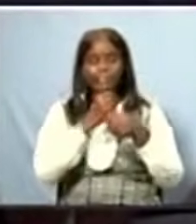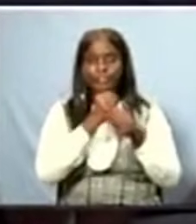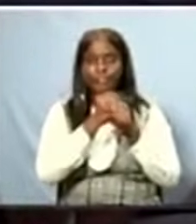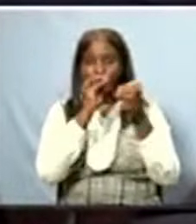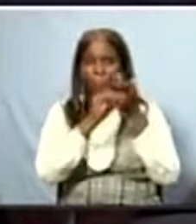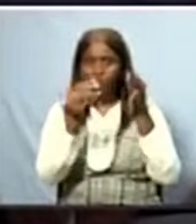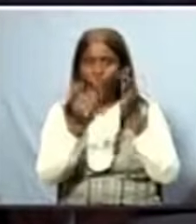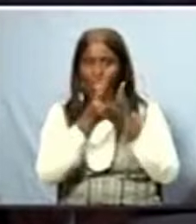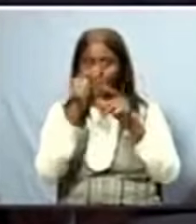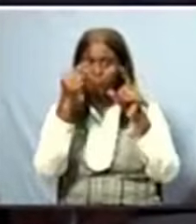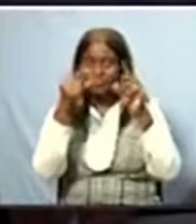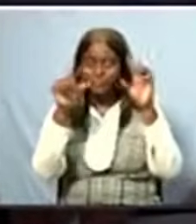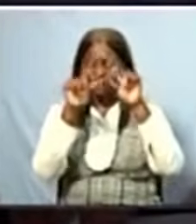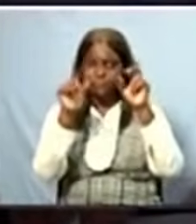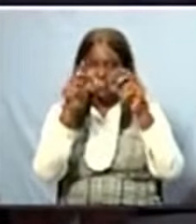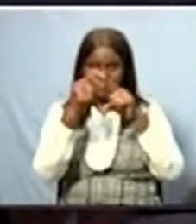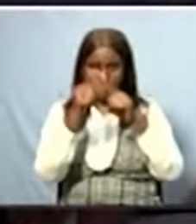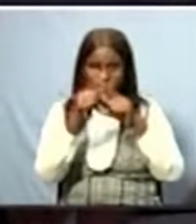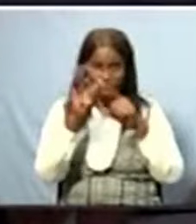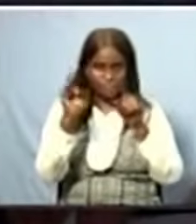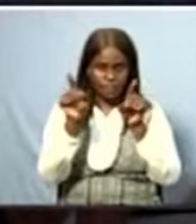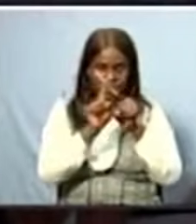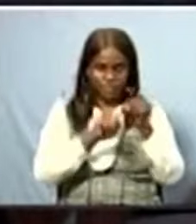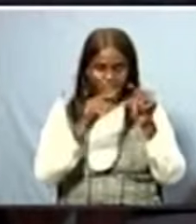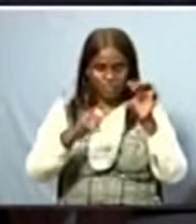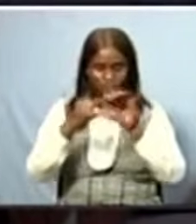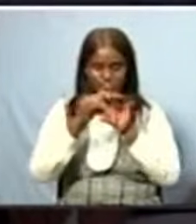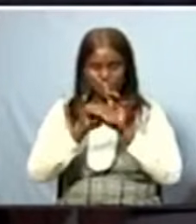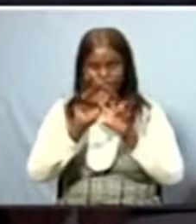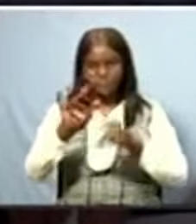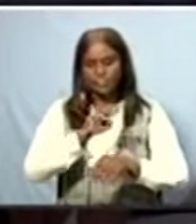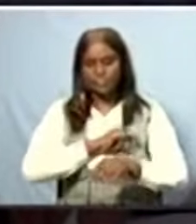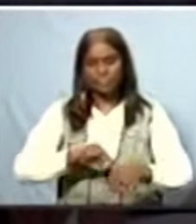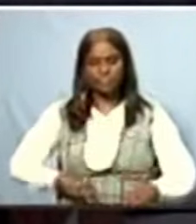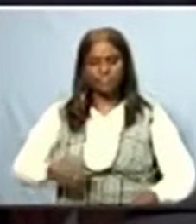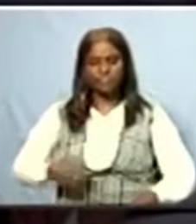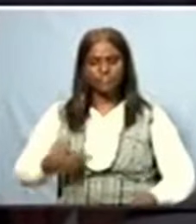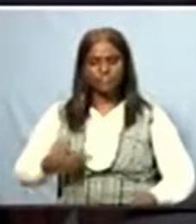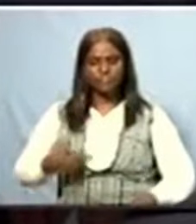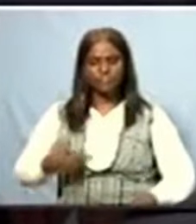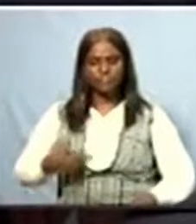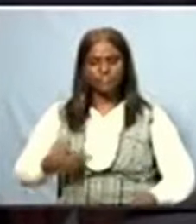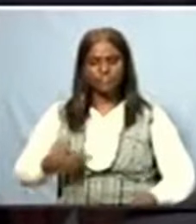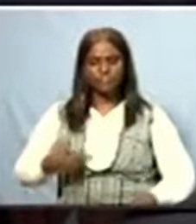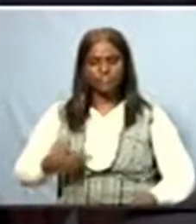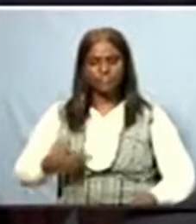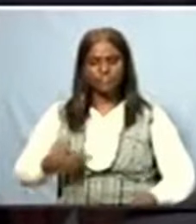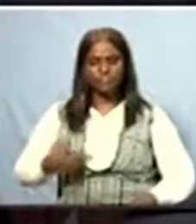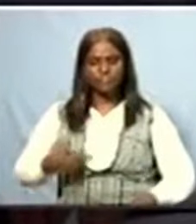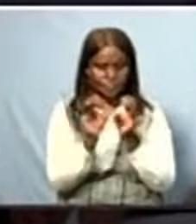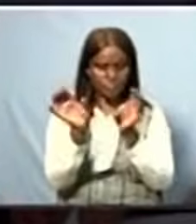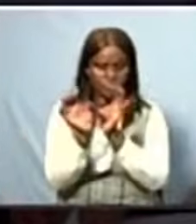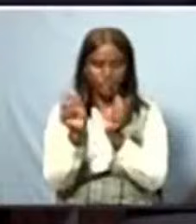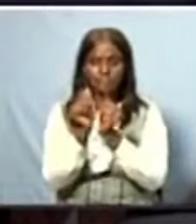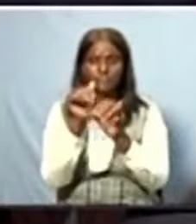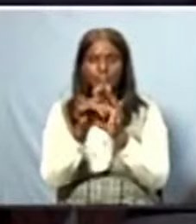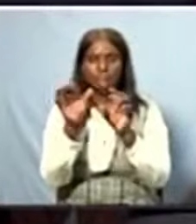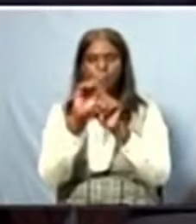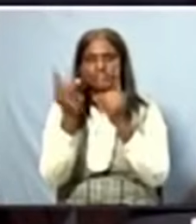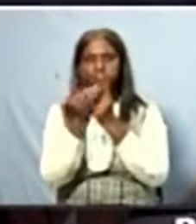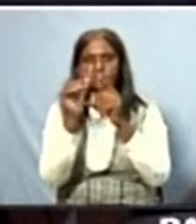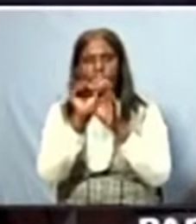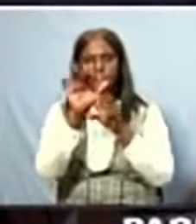new paragraph B so as to include a member of parliament from each constituency within the districts on